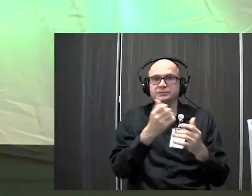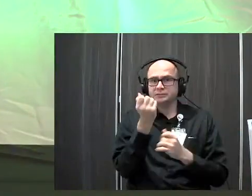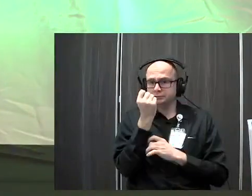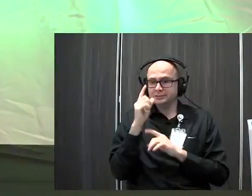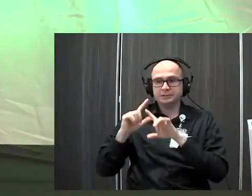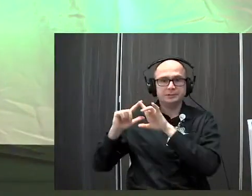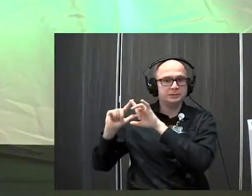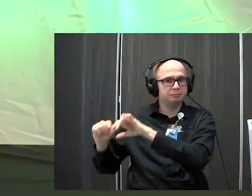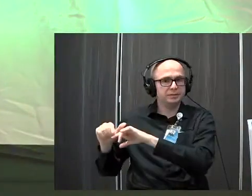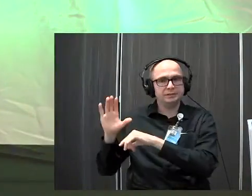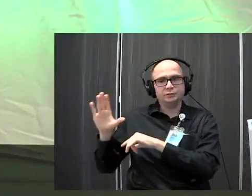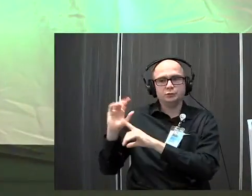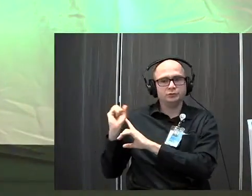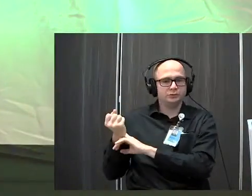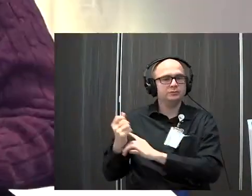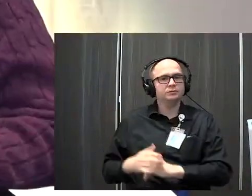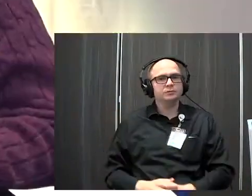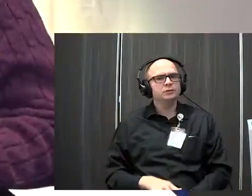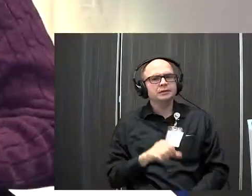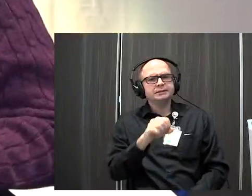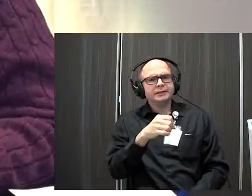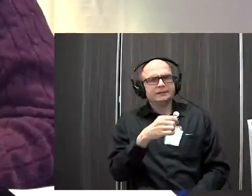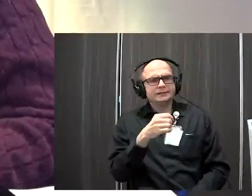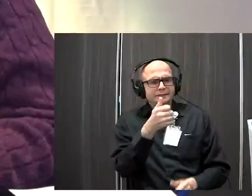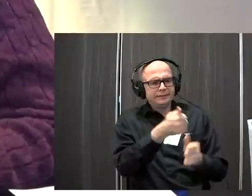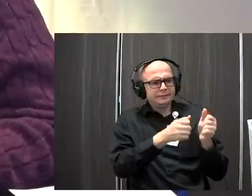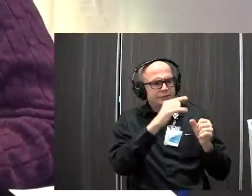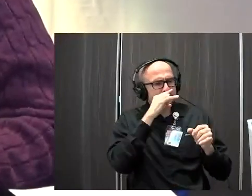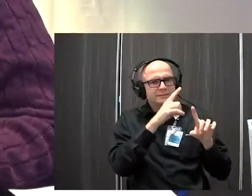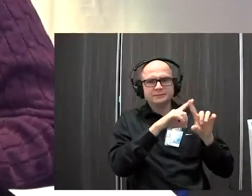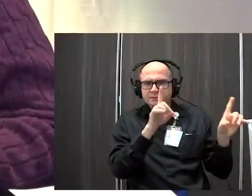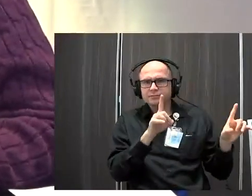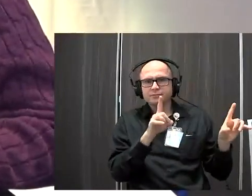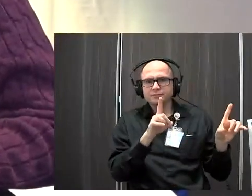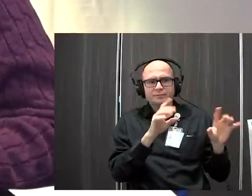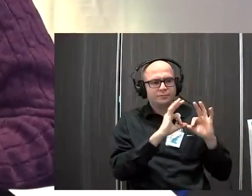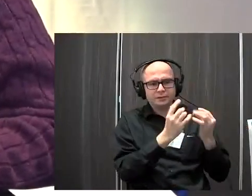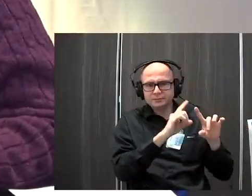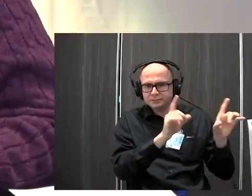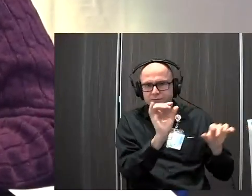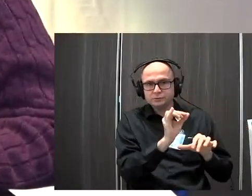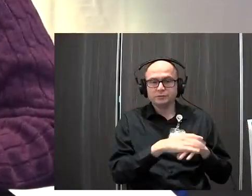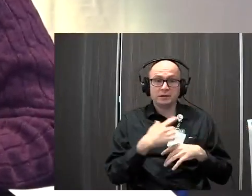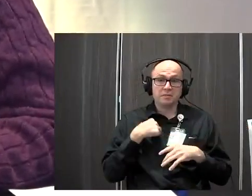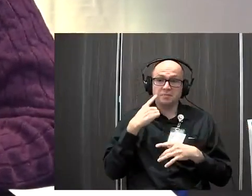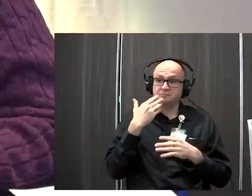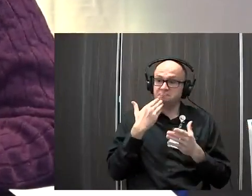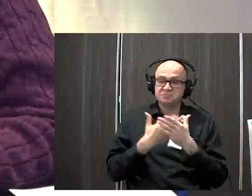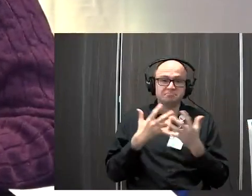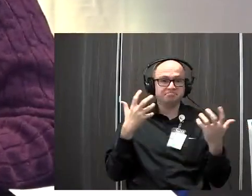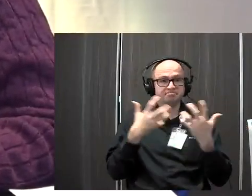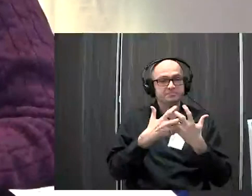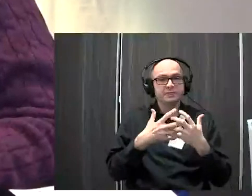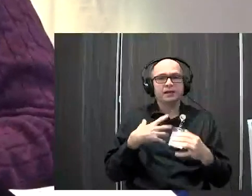your unique situation. Yeah, and I think every kid's different and every family's different, and so sometimes that works out really well. I've been seeing a